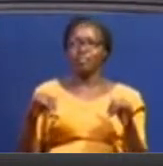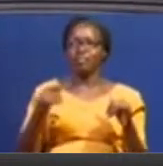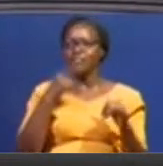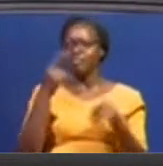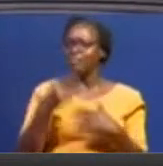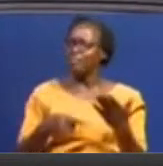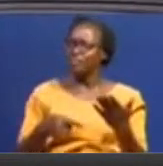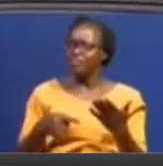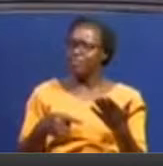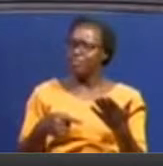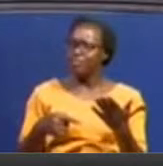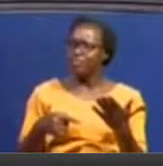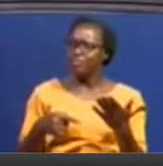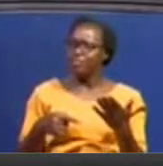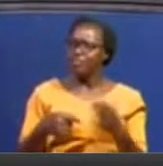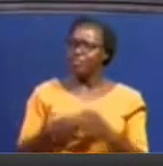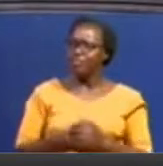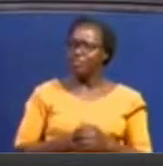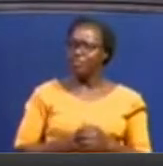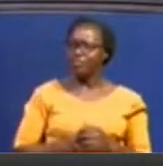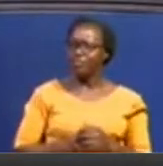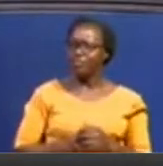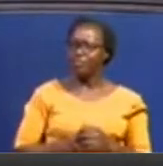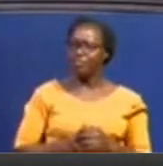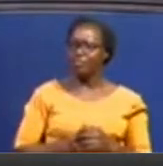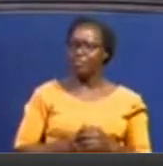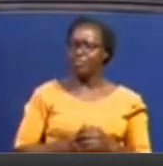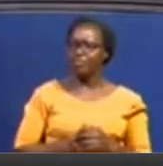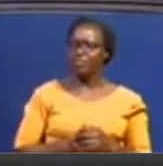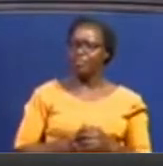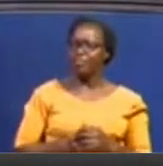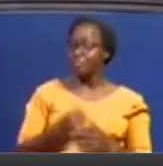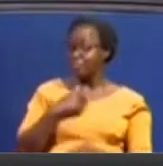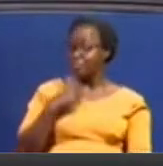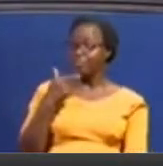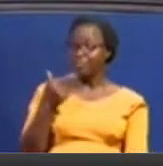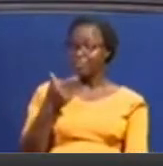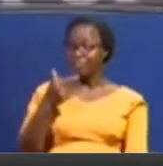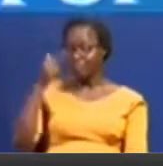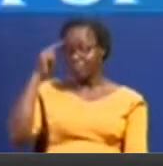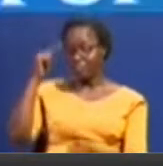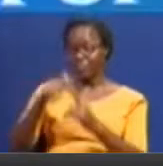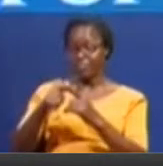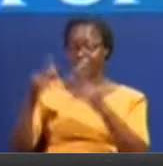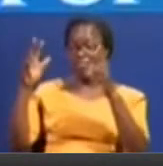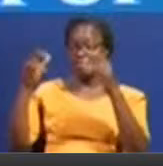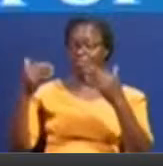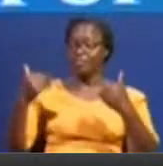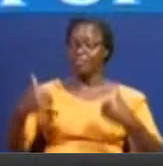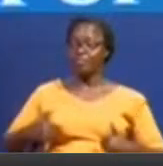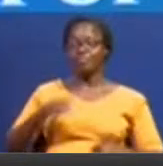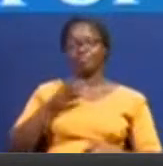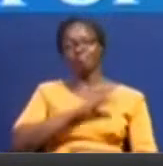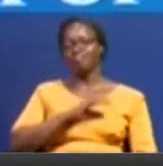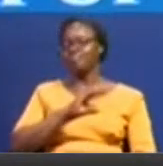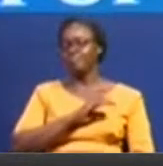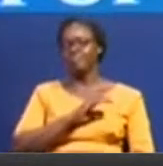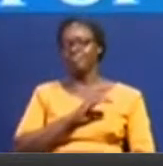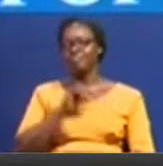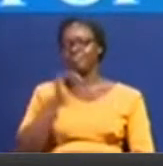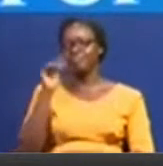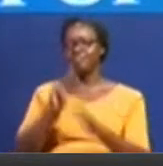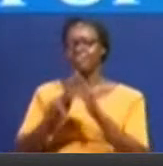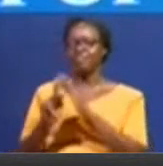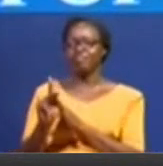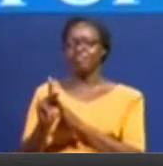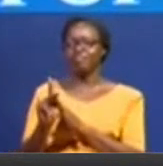say of my hypothesis? I would say the main issues were personalities. It's not because of their